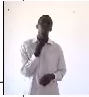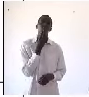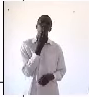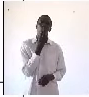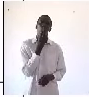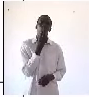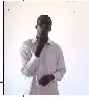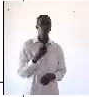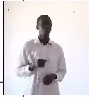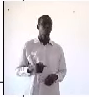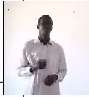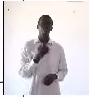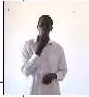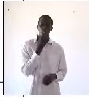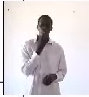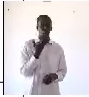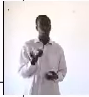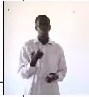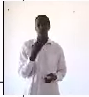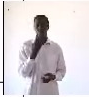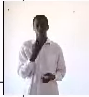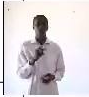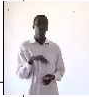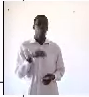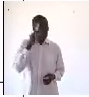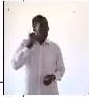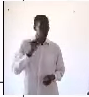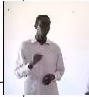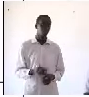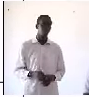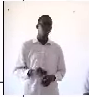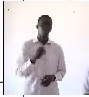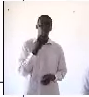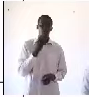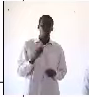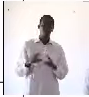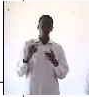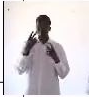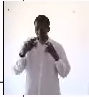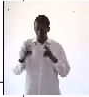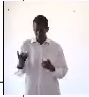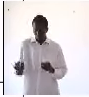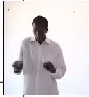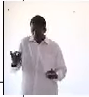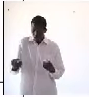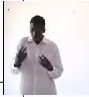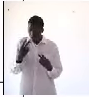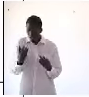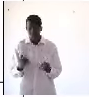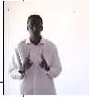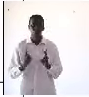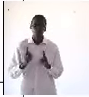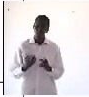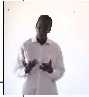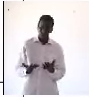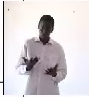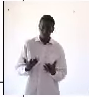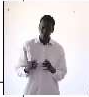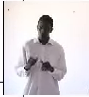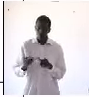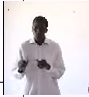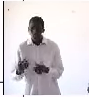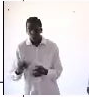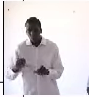condition, they have to take a sample of your blood. They'll test it in the lab to determine or to ascertain what is